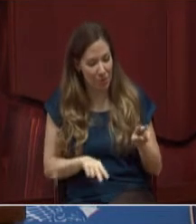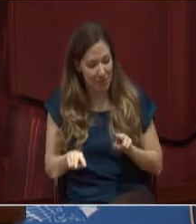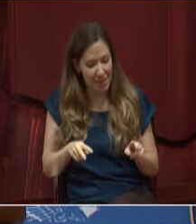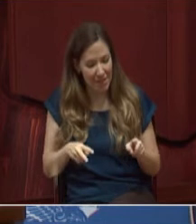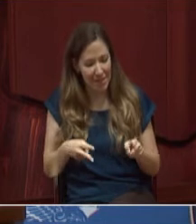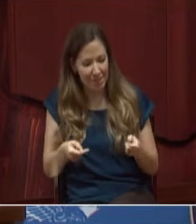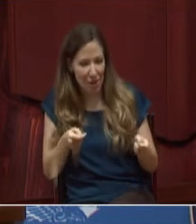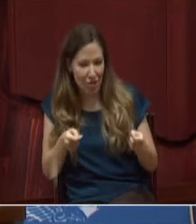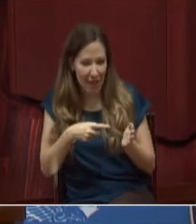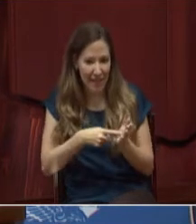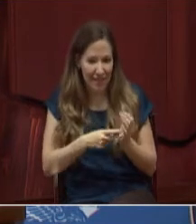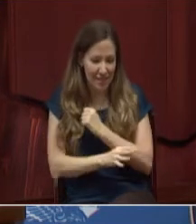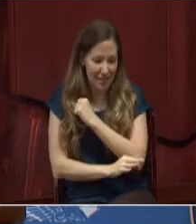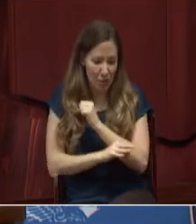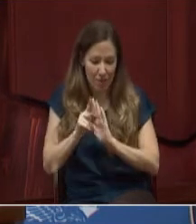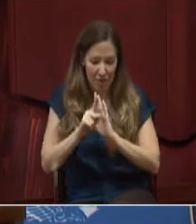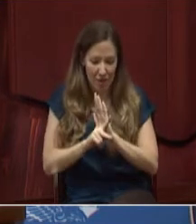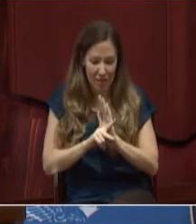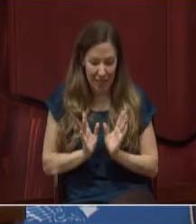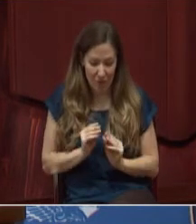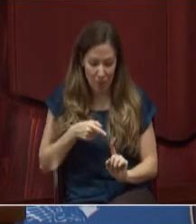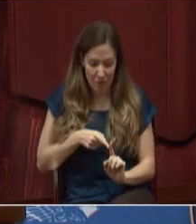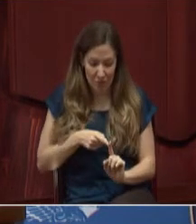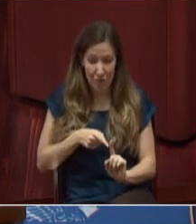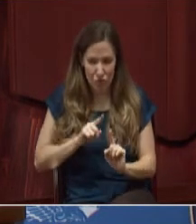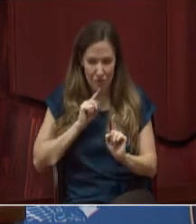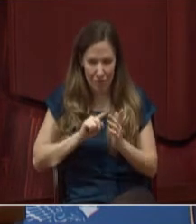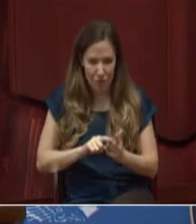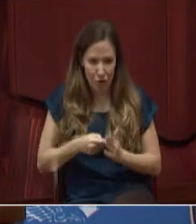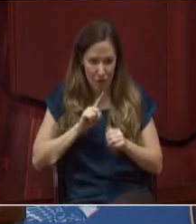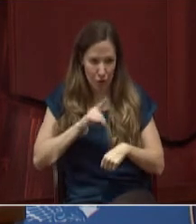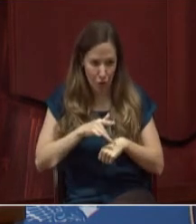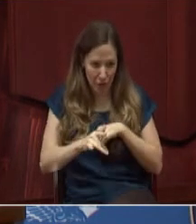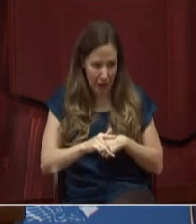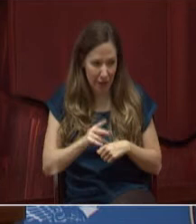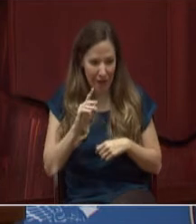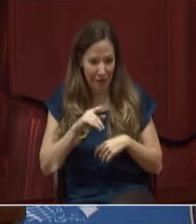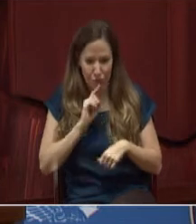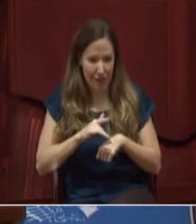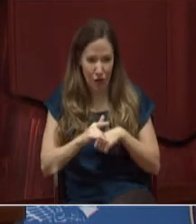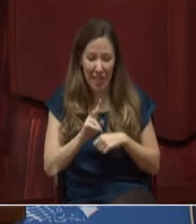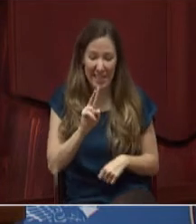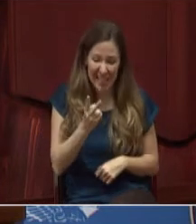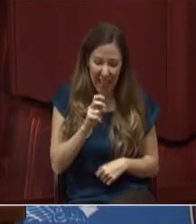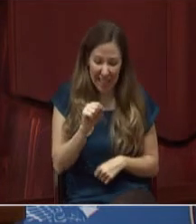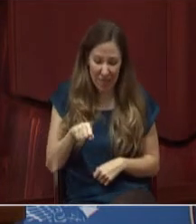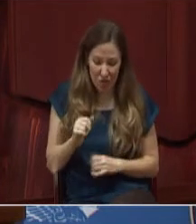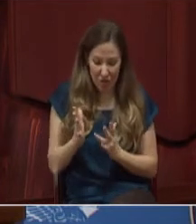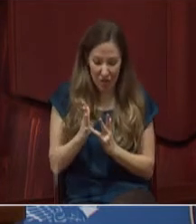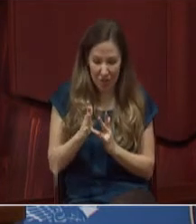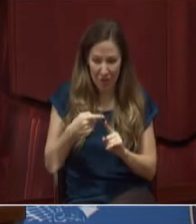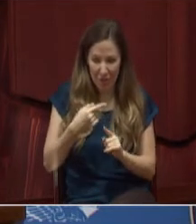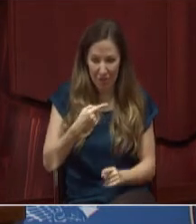the foreign policy forums because she started really early. as a second semester freshman at George Washington